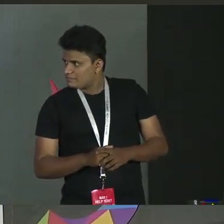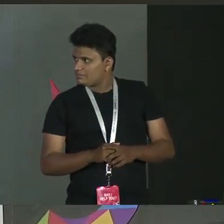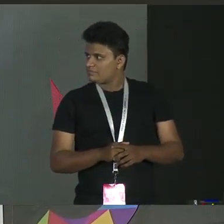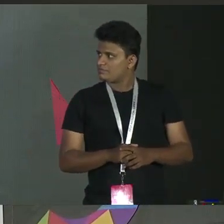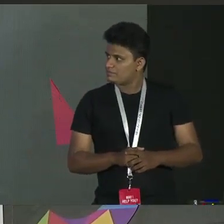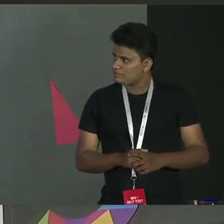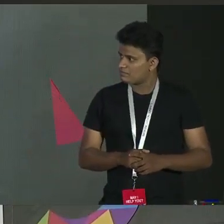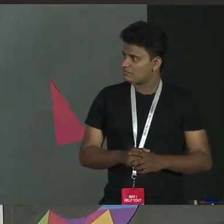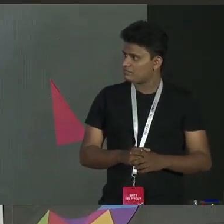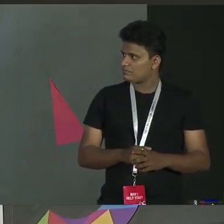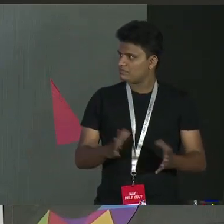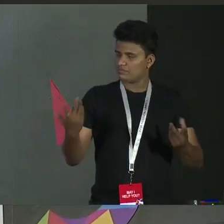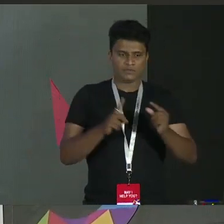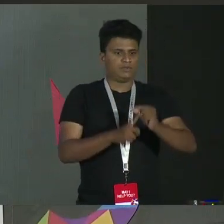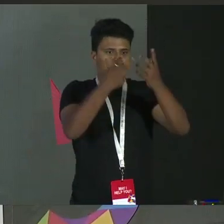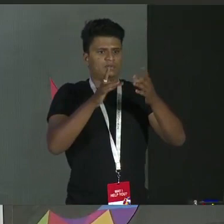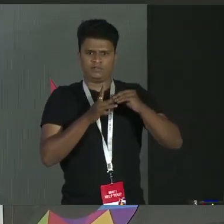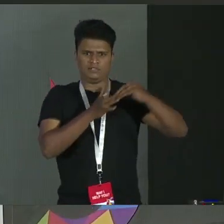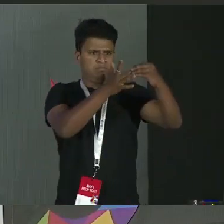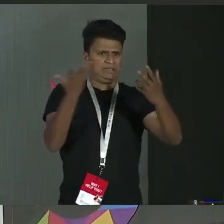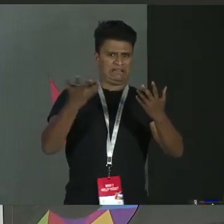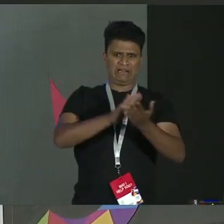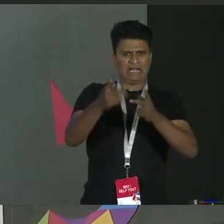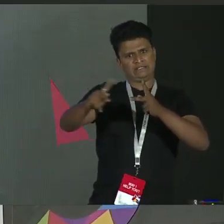of people who've gone to Harvard. That's not special for him.